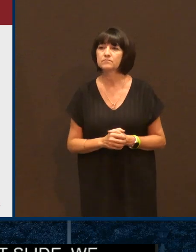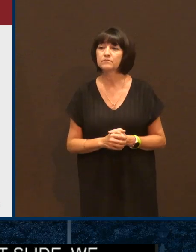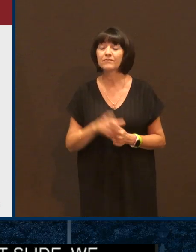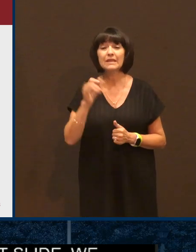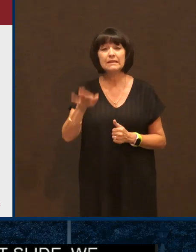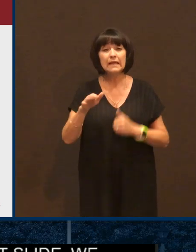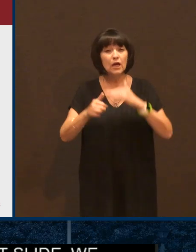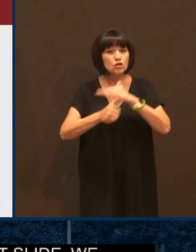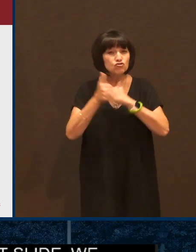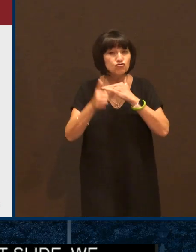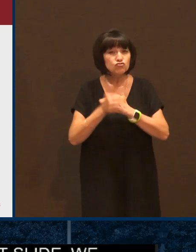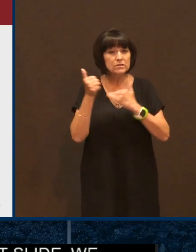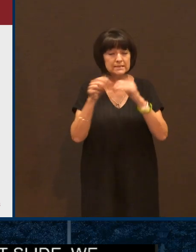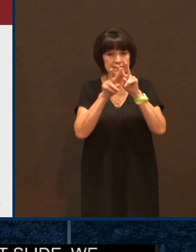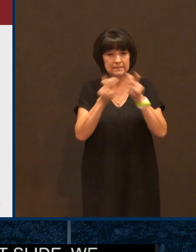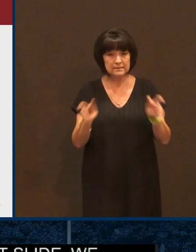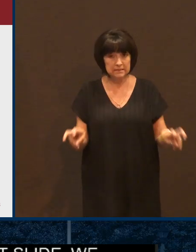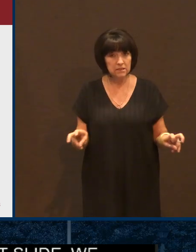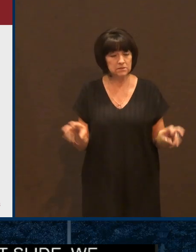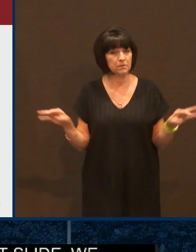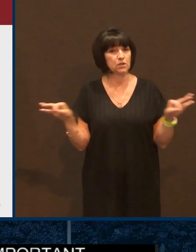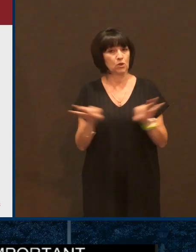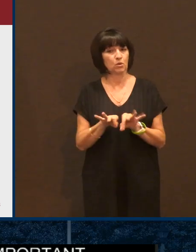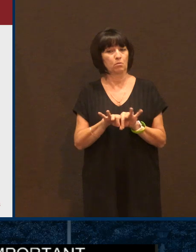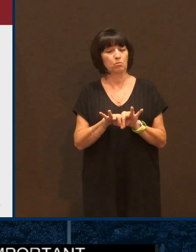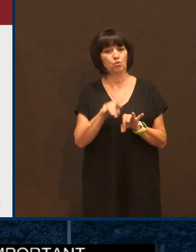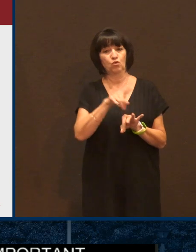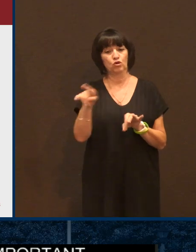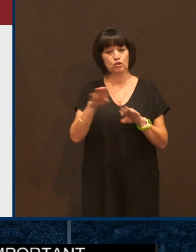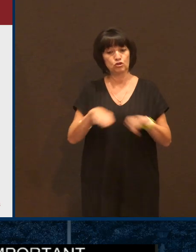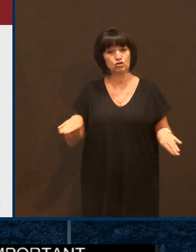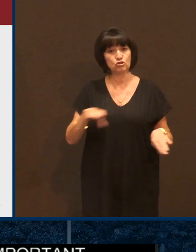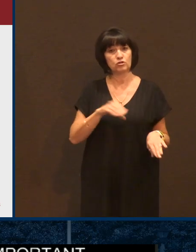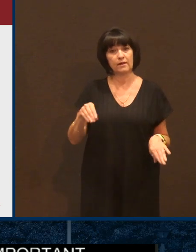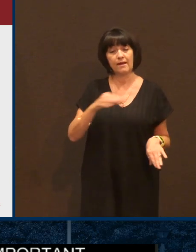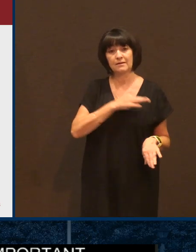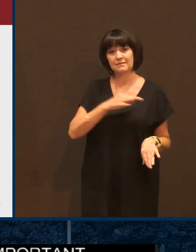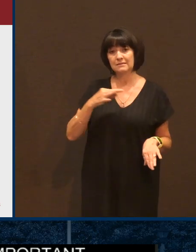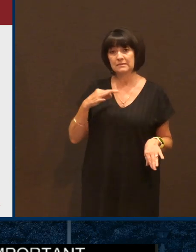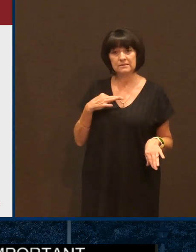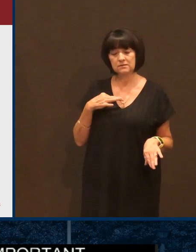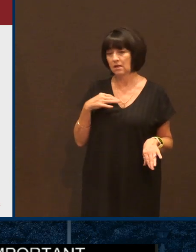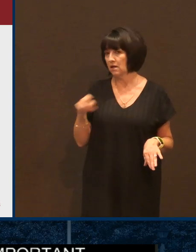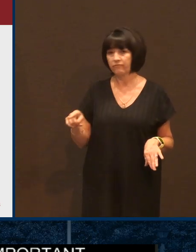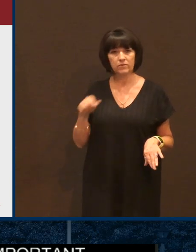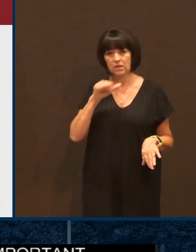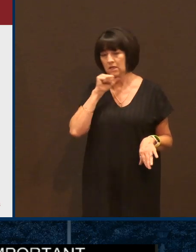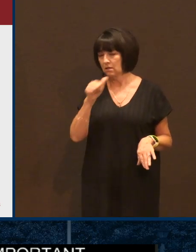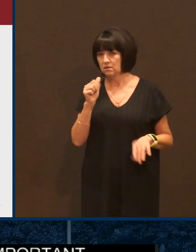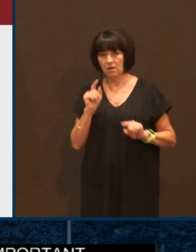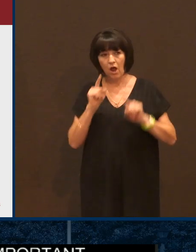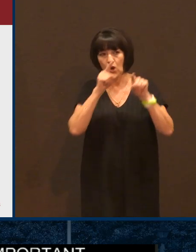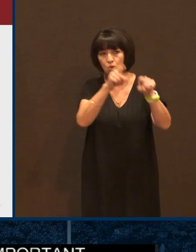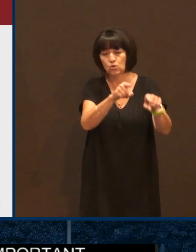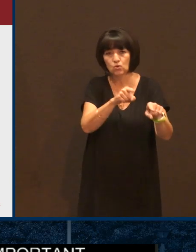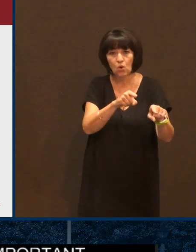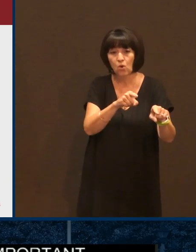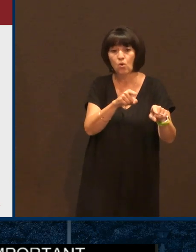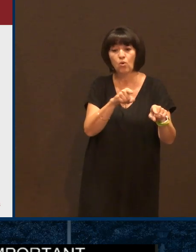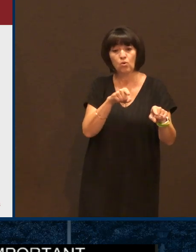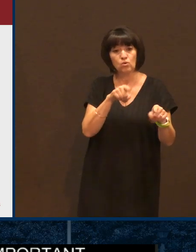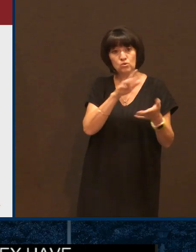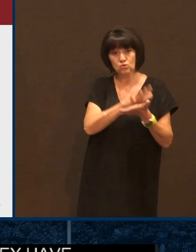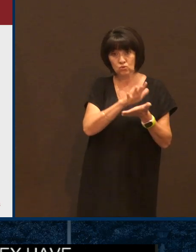that children and staff are not going to school if they have any signs of COVID or should